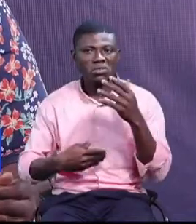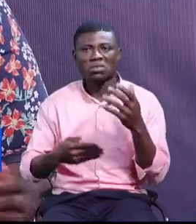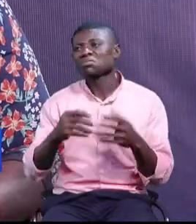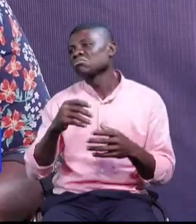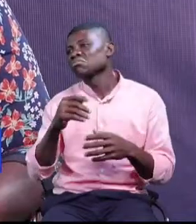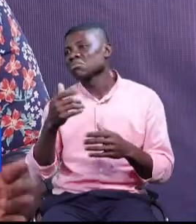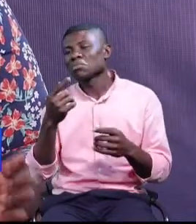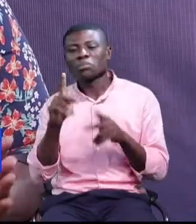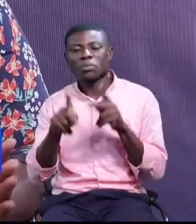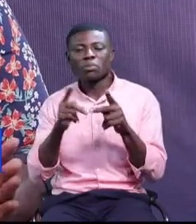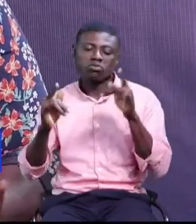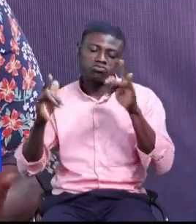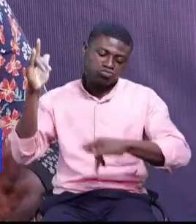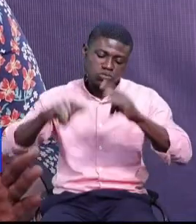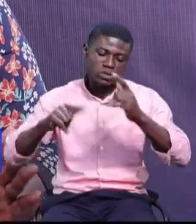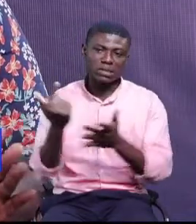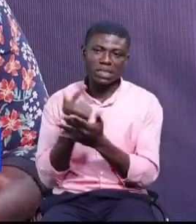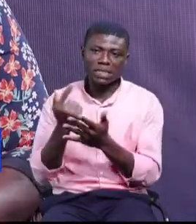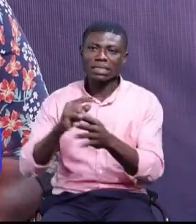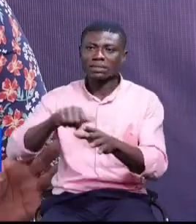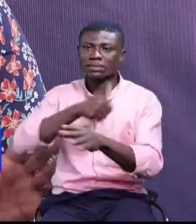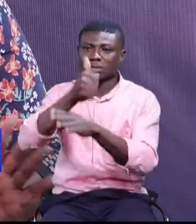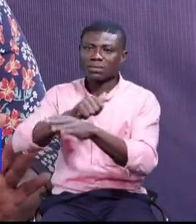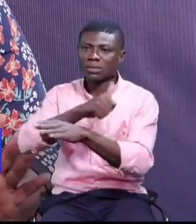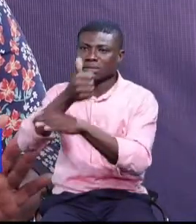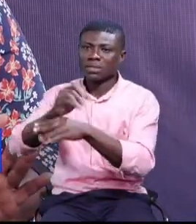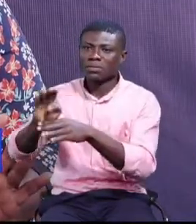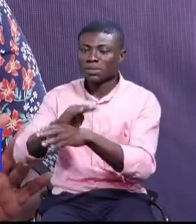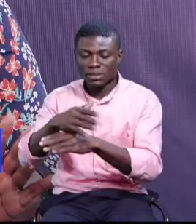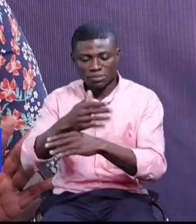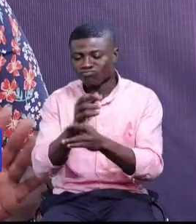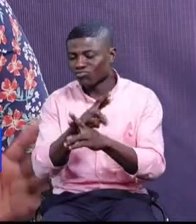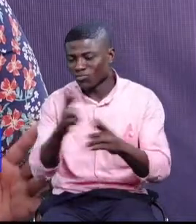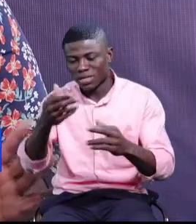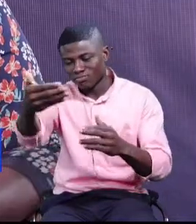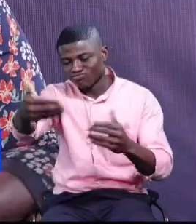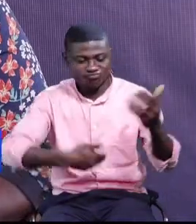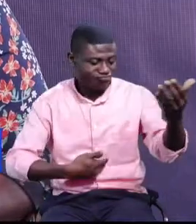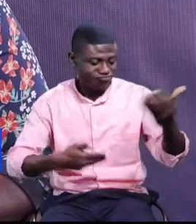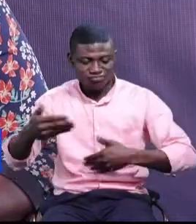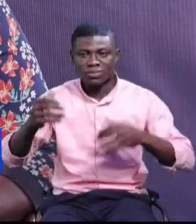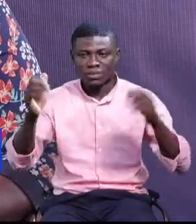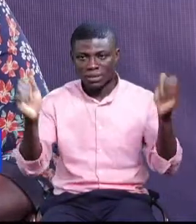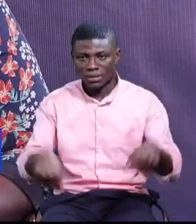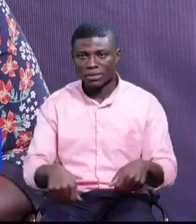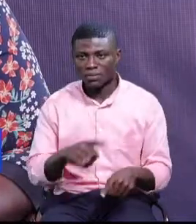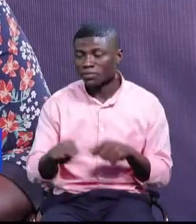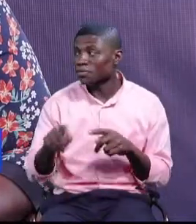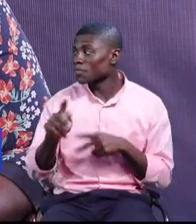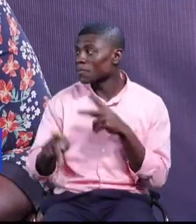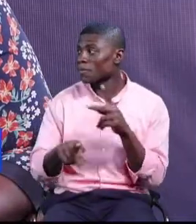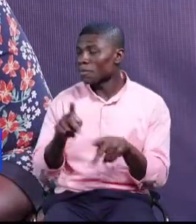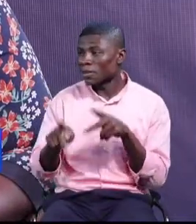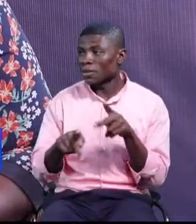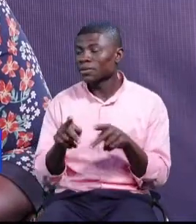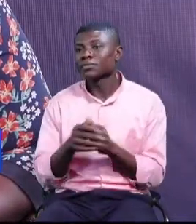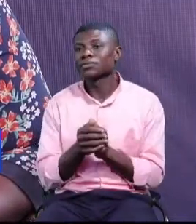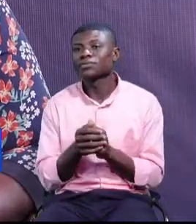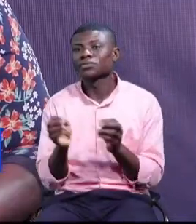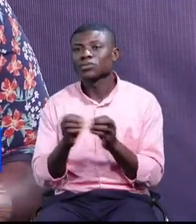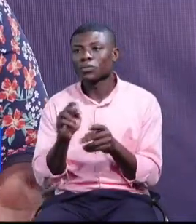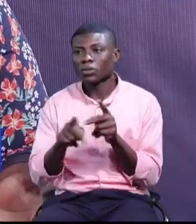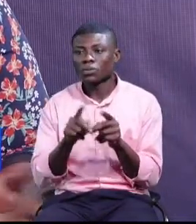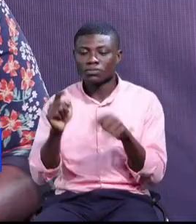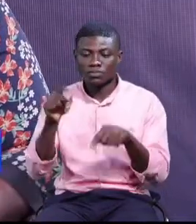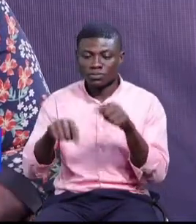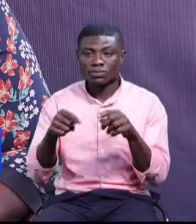of investors here and there, I think our doors are open. Yeah, our doors are open. But people are getting... Yes, of course.